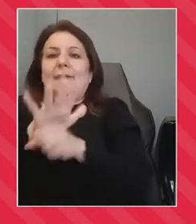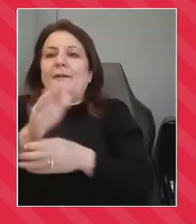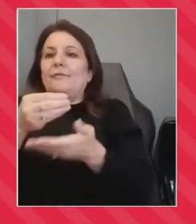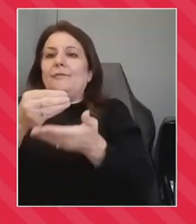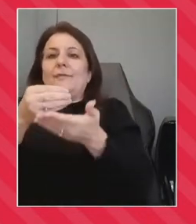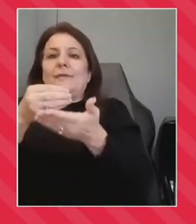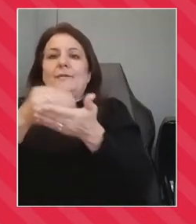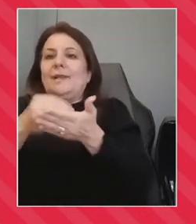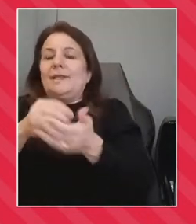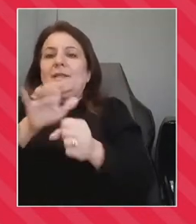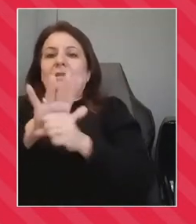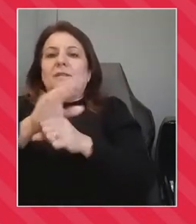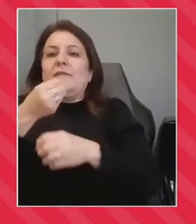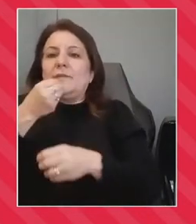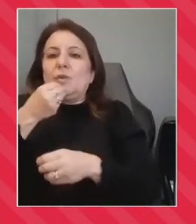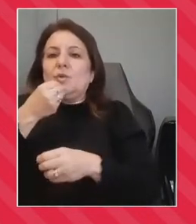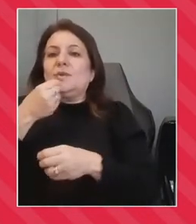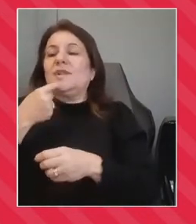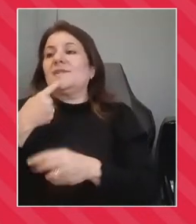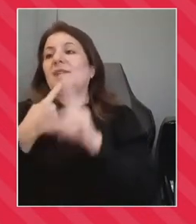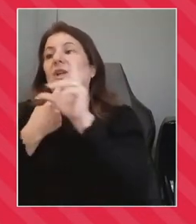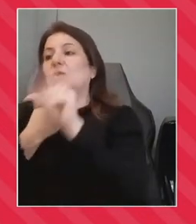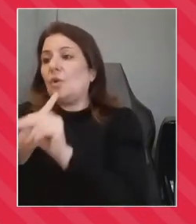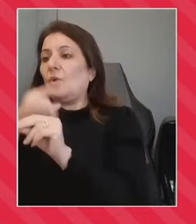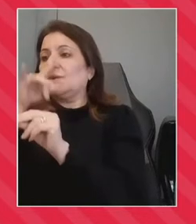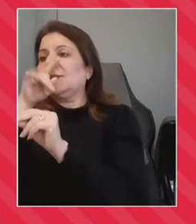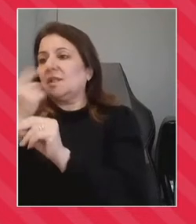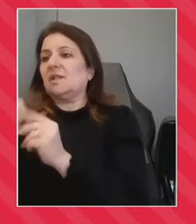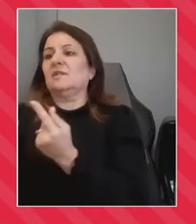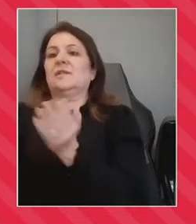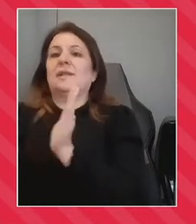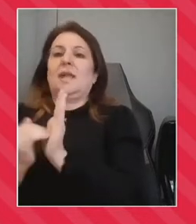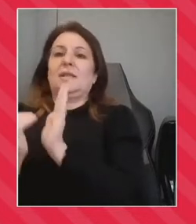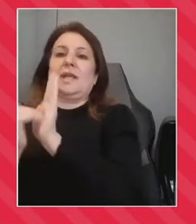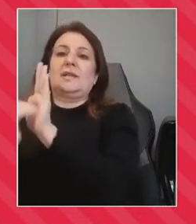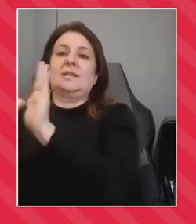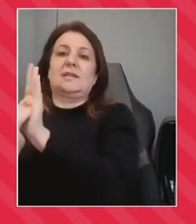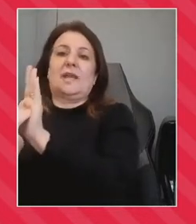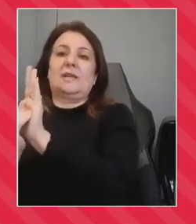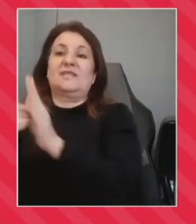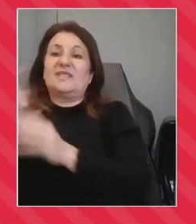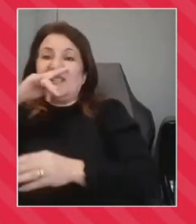say no to their kids all the time about so many things that children are asking for,